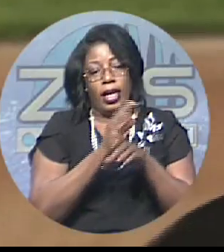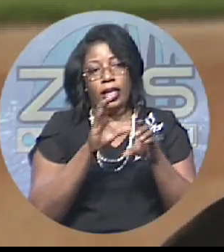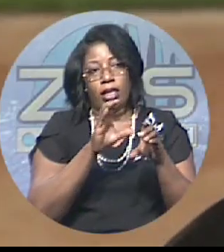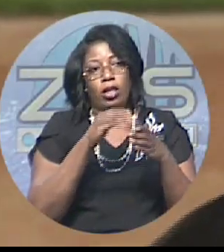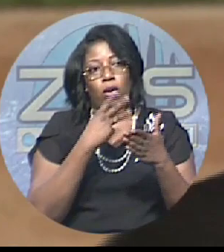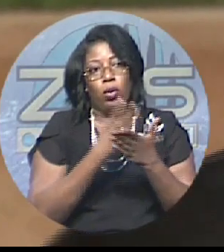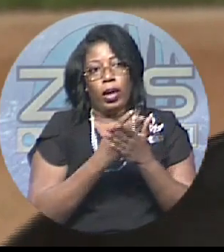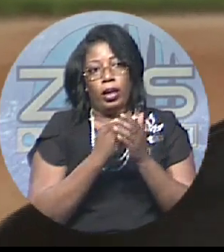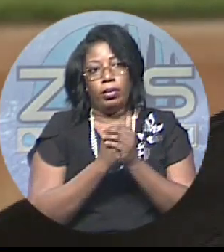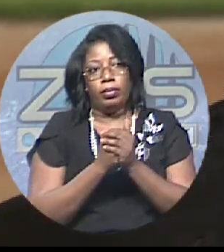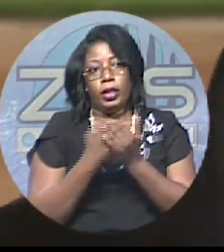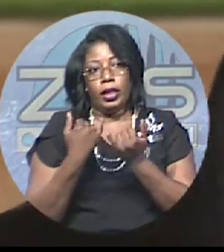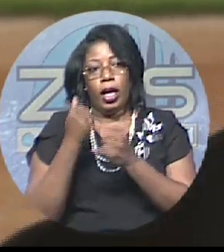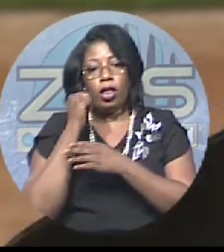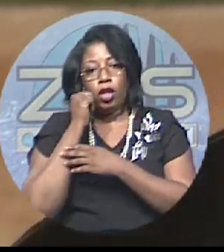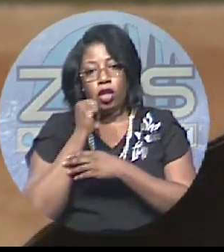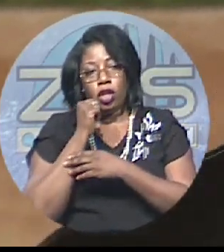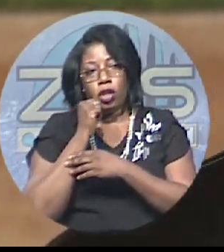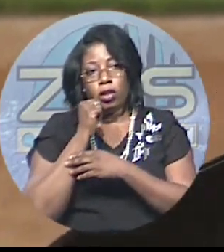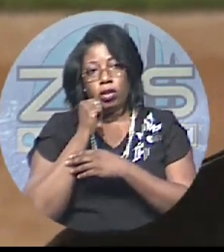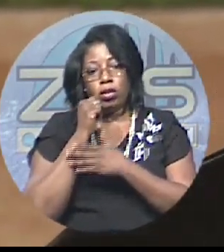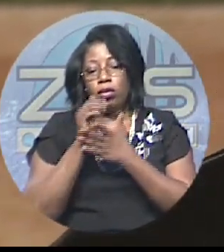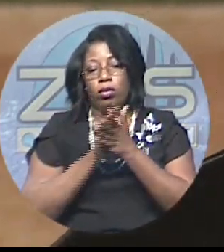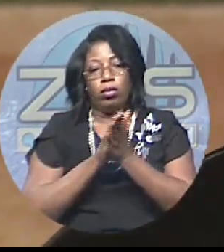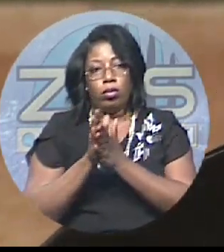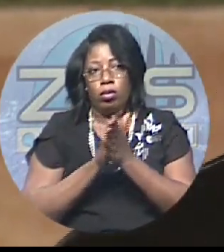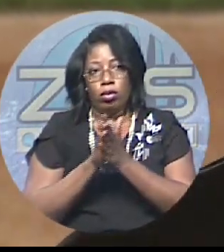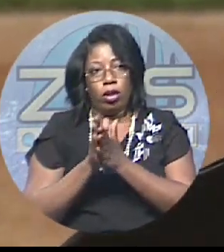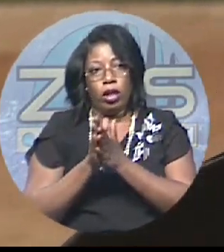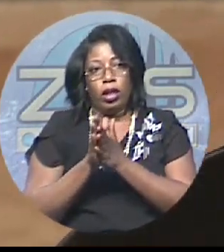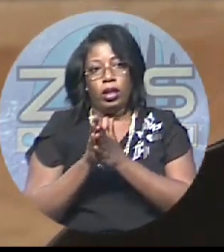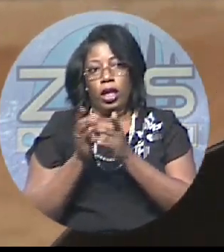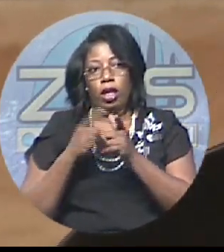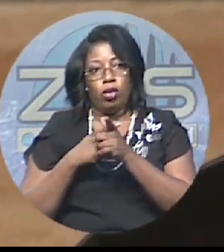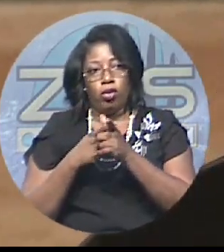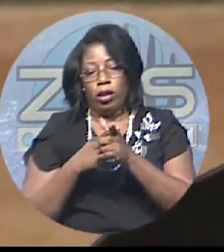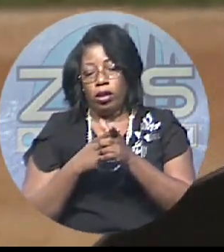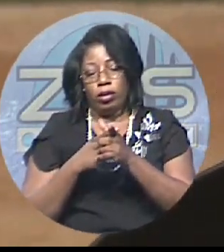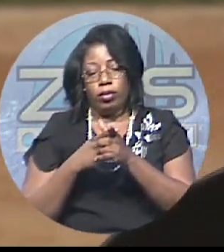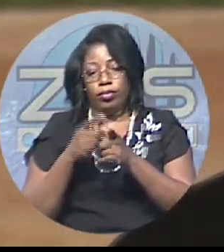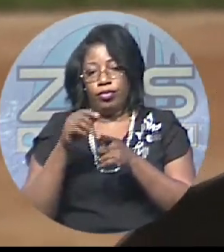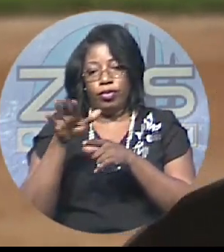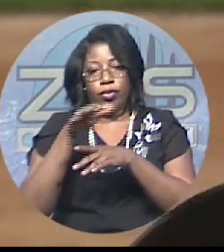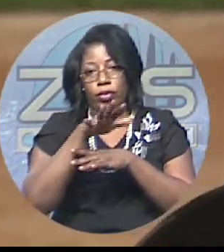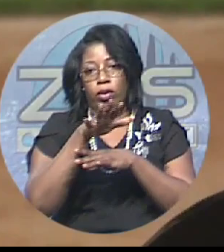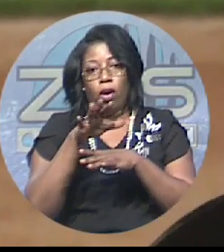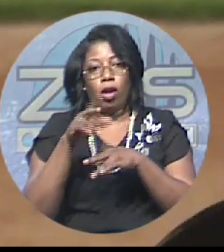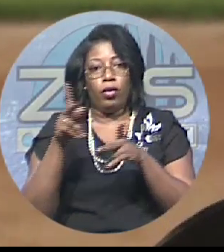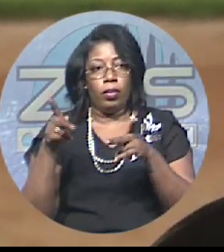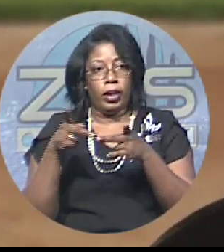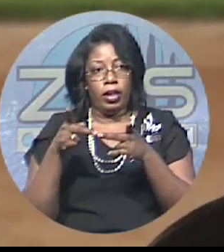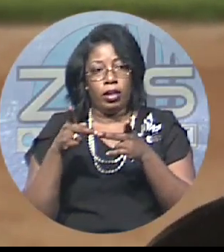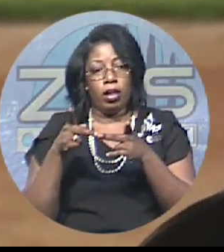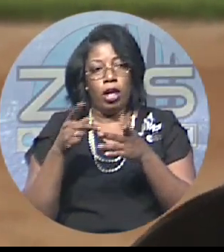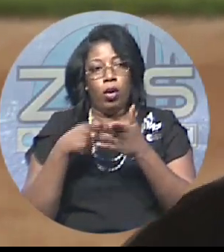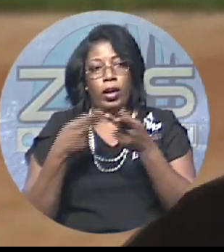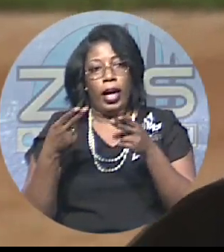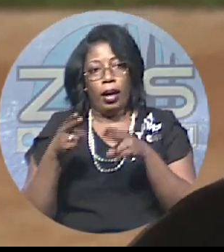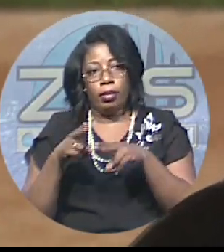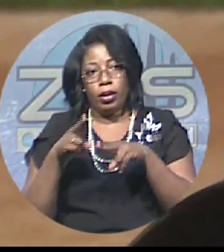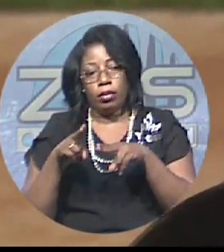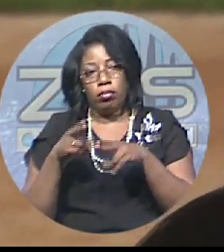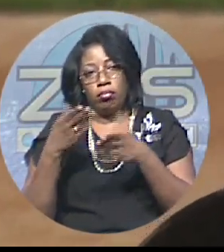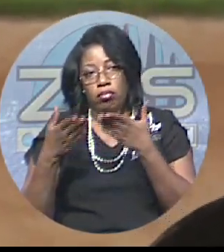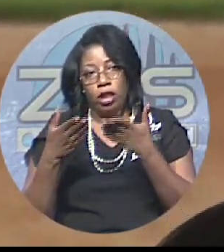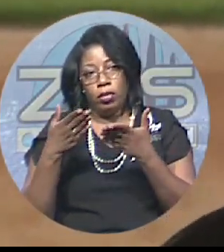that way. The girls get so anxious, they start running all over the place. And then I think what really happened